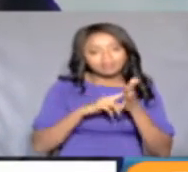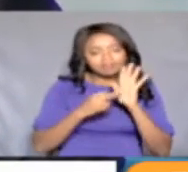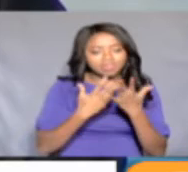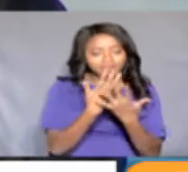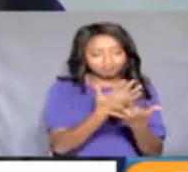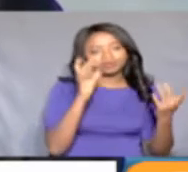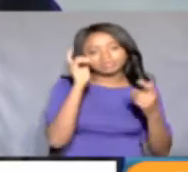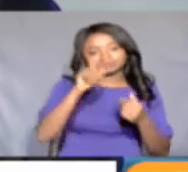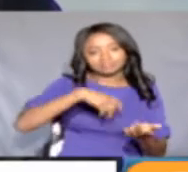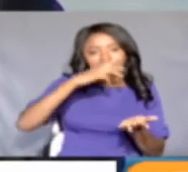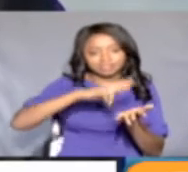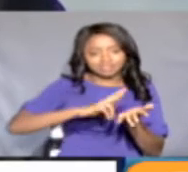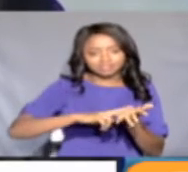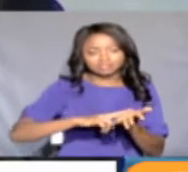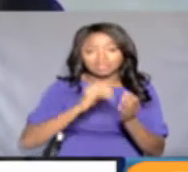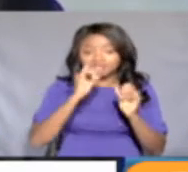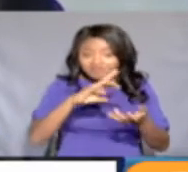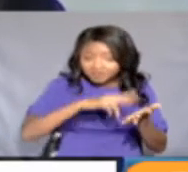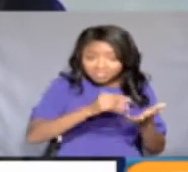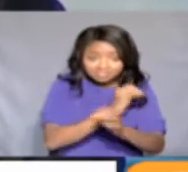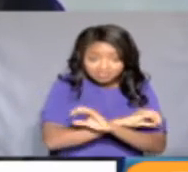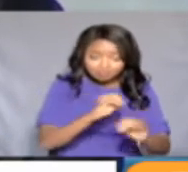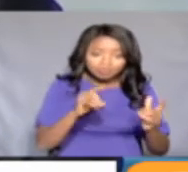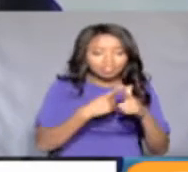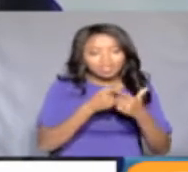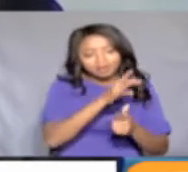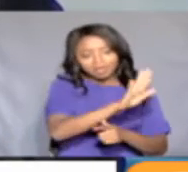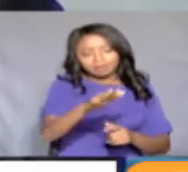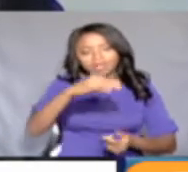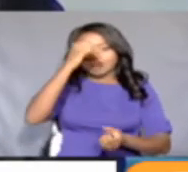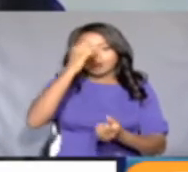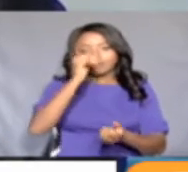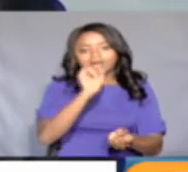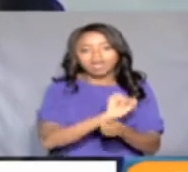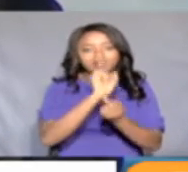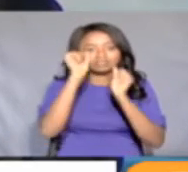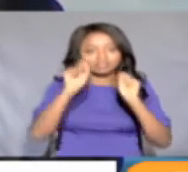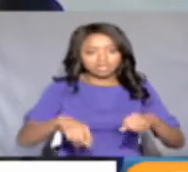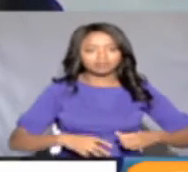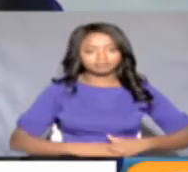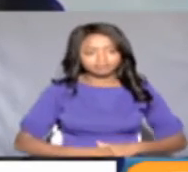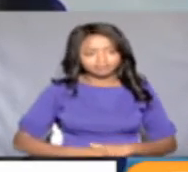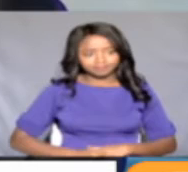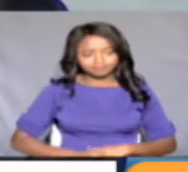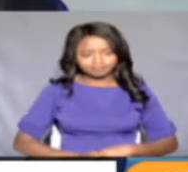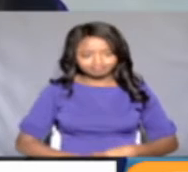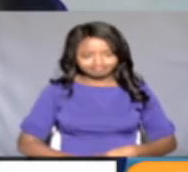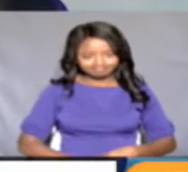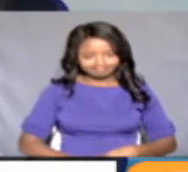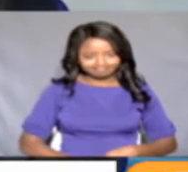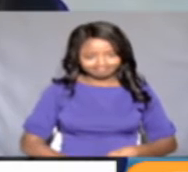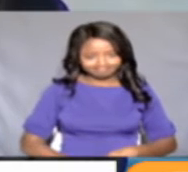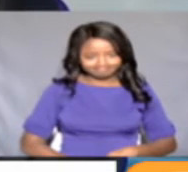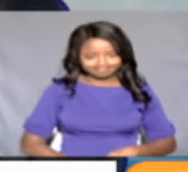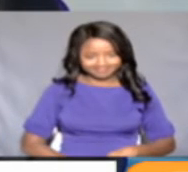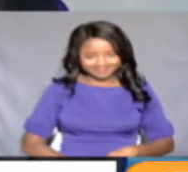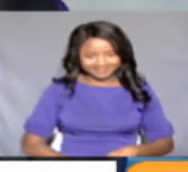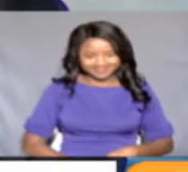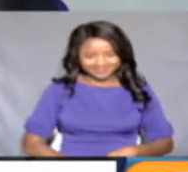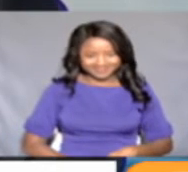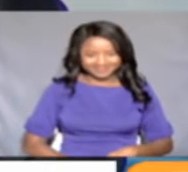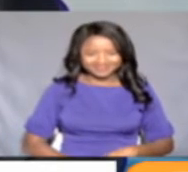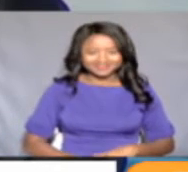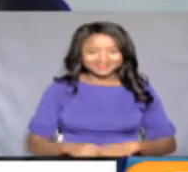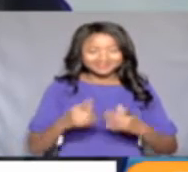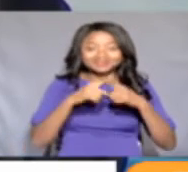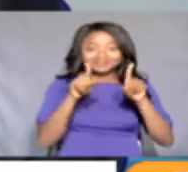Pharmacy and Poisons Board. If they're not, we'll arrest the people that are dealing with such products. Thank you. But taking